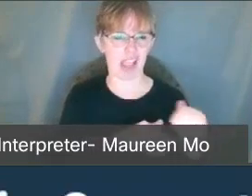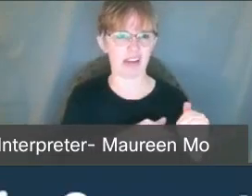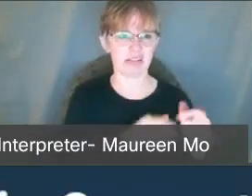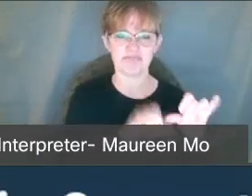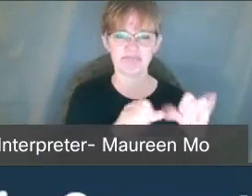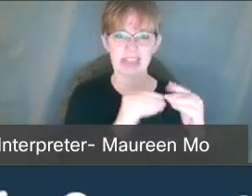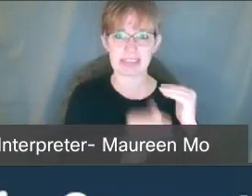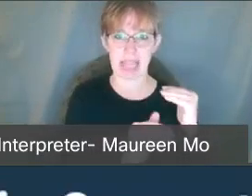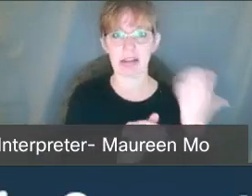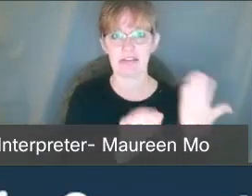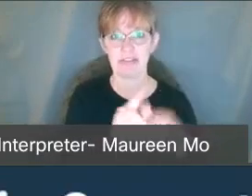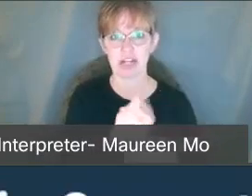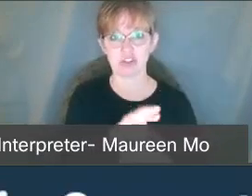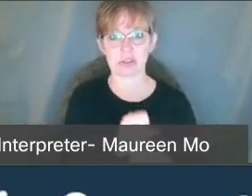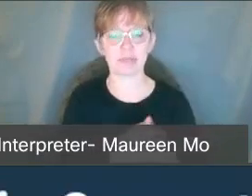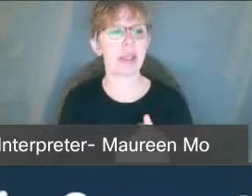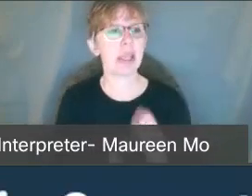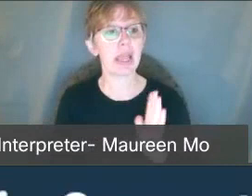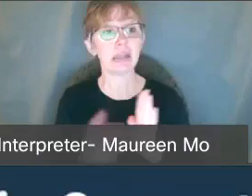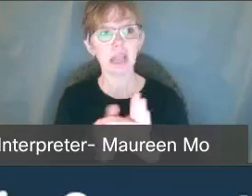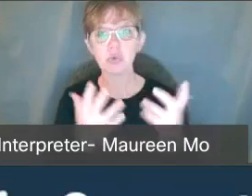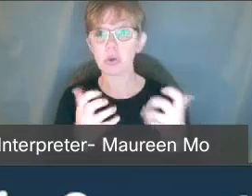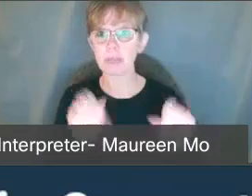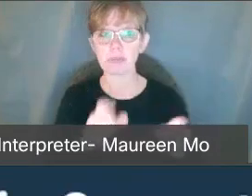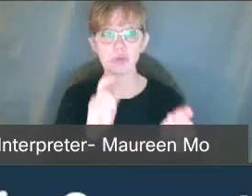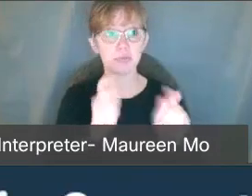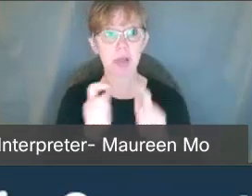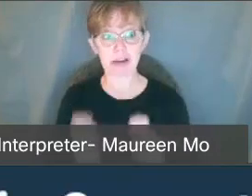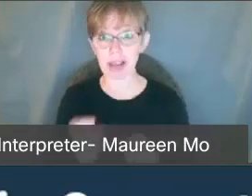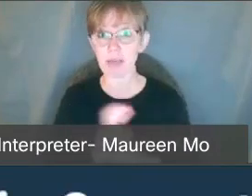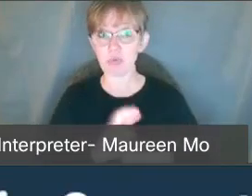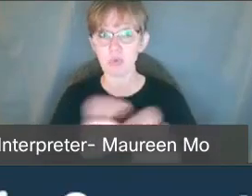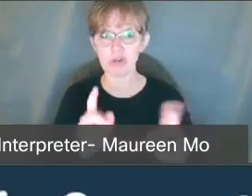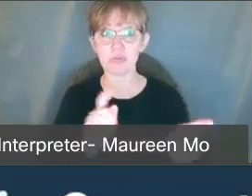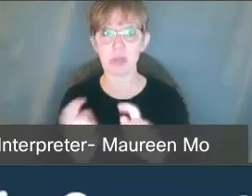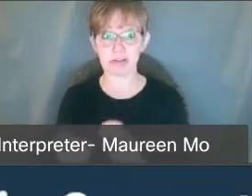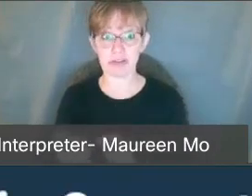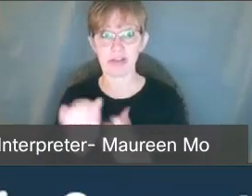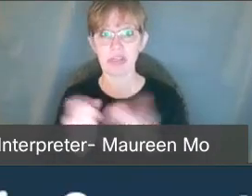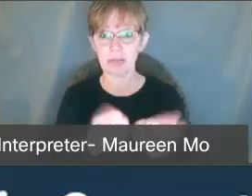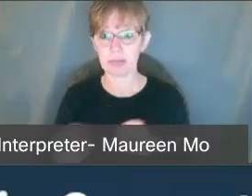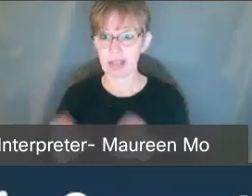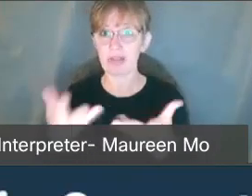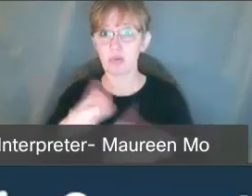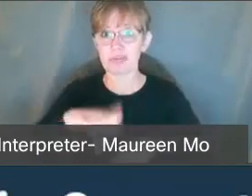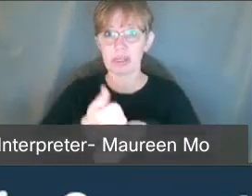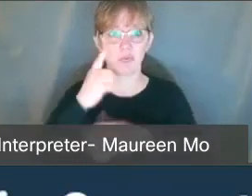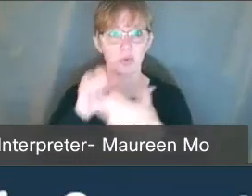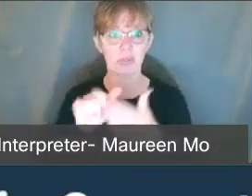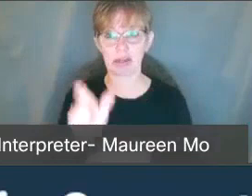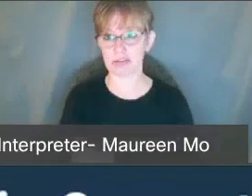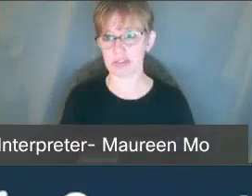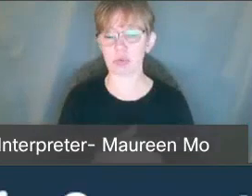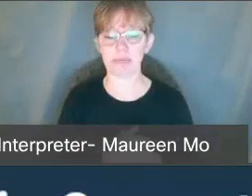want to be ready and able to modify the plan that is in place for the individual. Now, this sounds like a